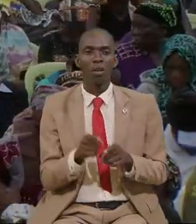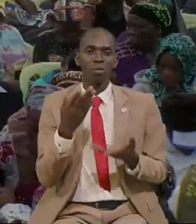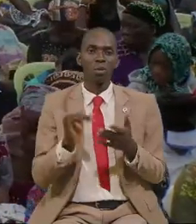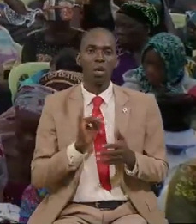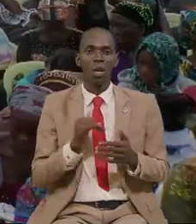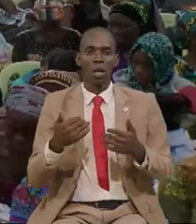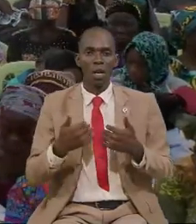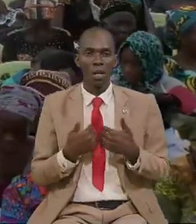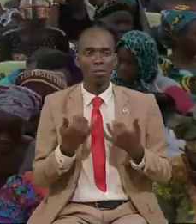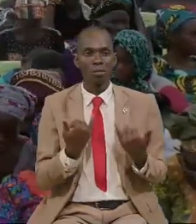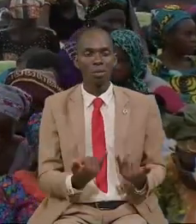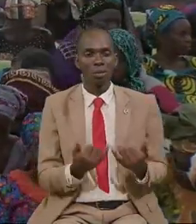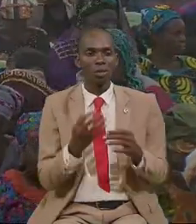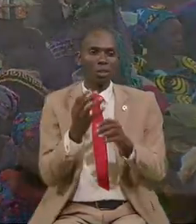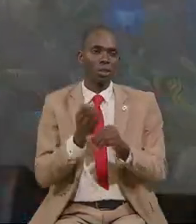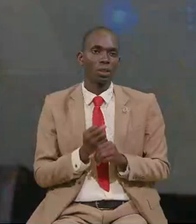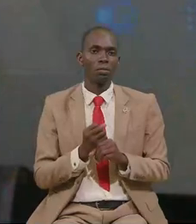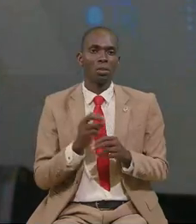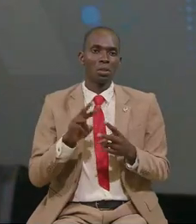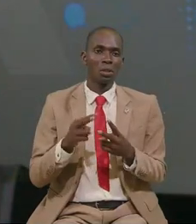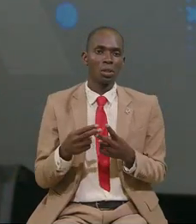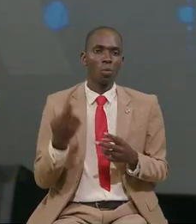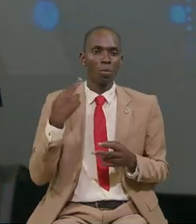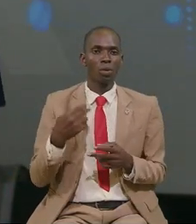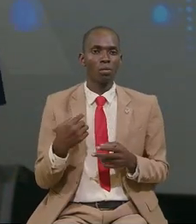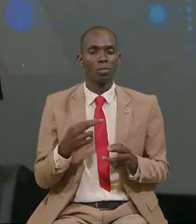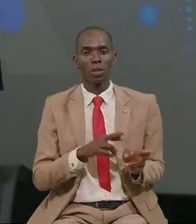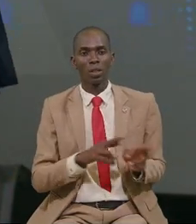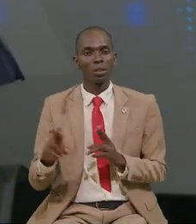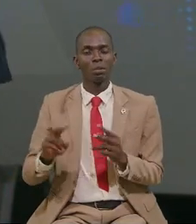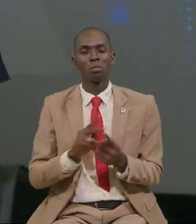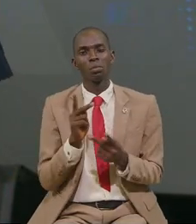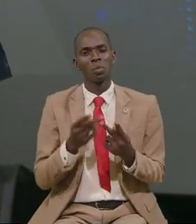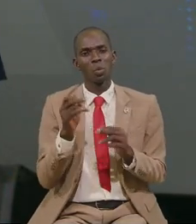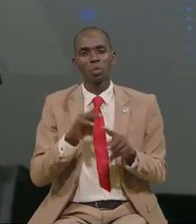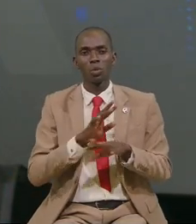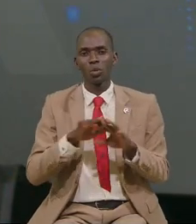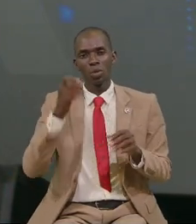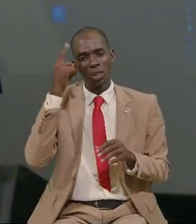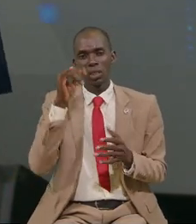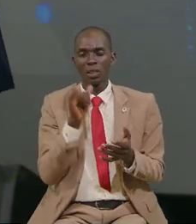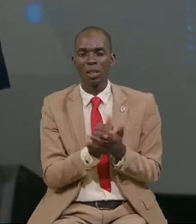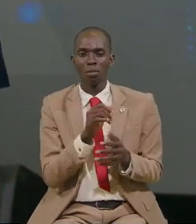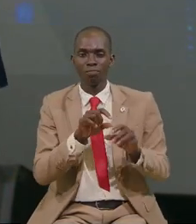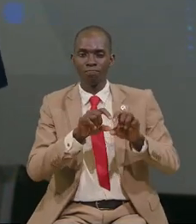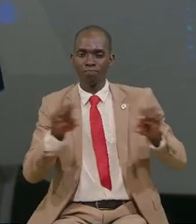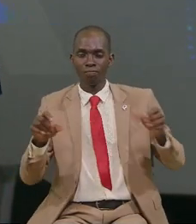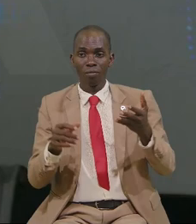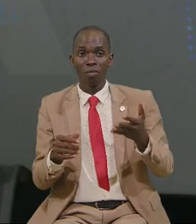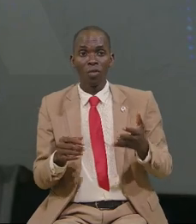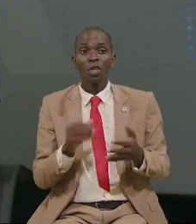already perfect. Many people don't understand that part of scripture. Not that I'd